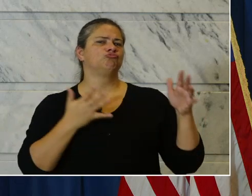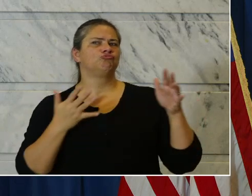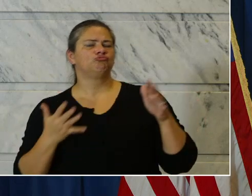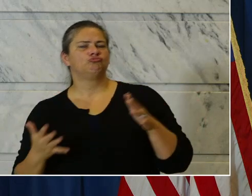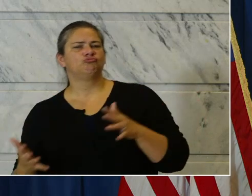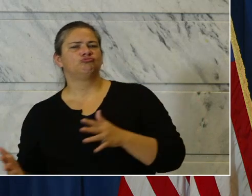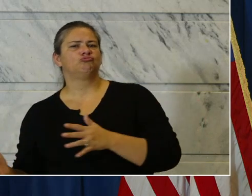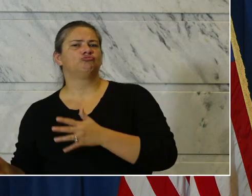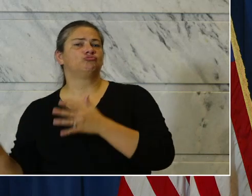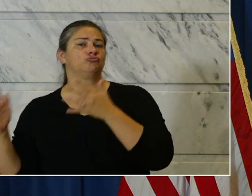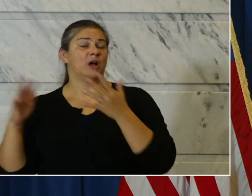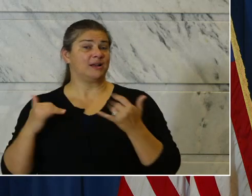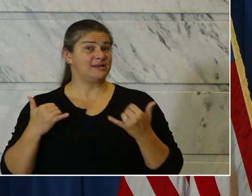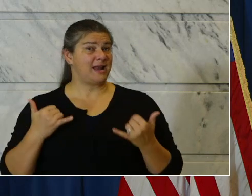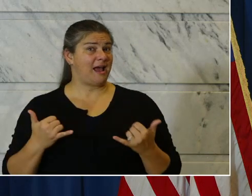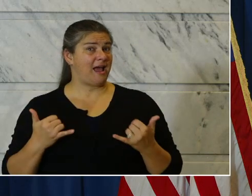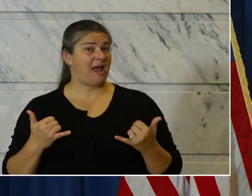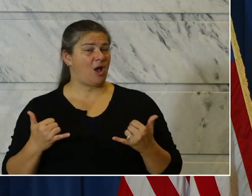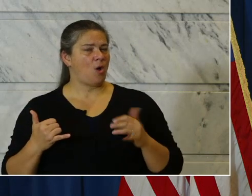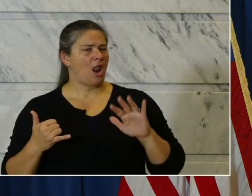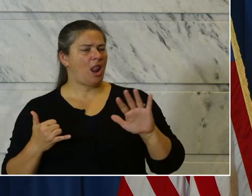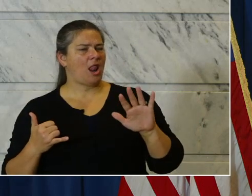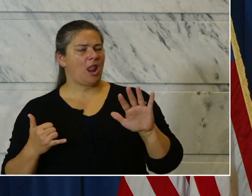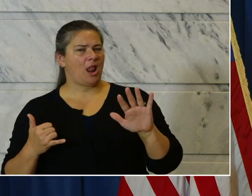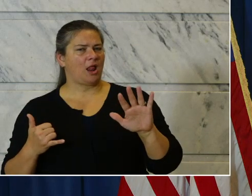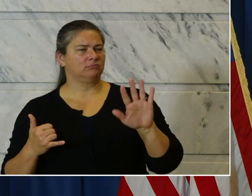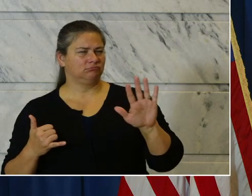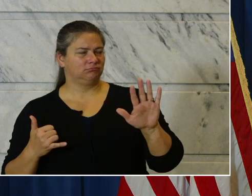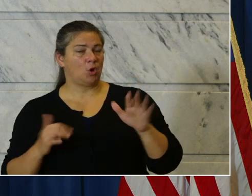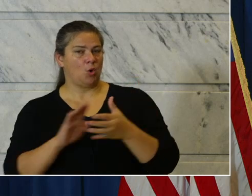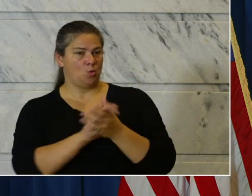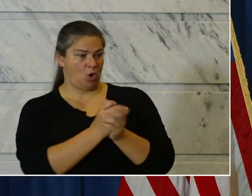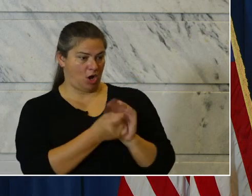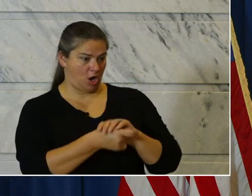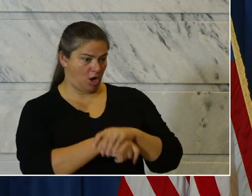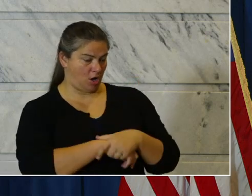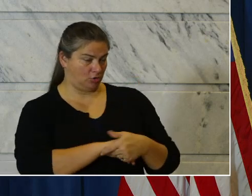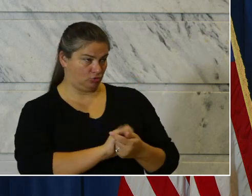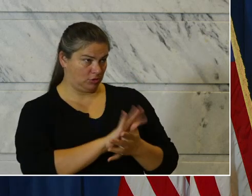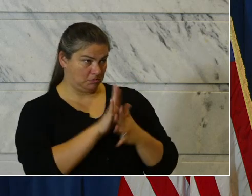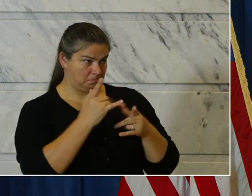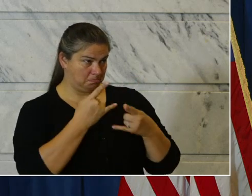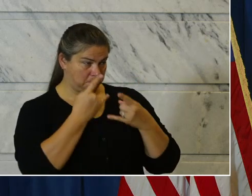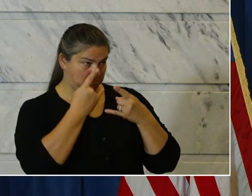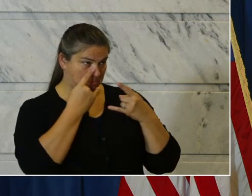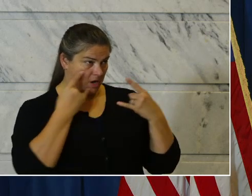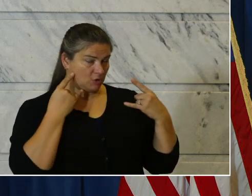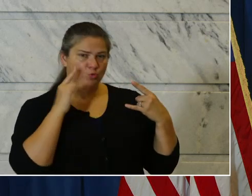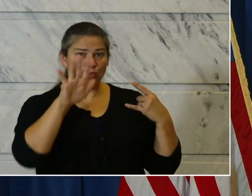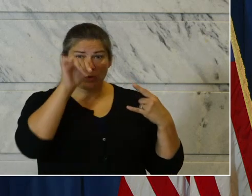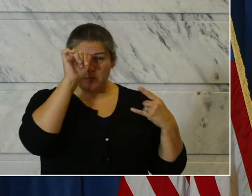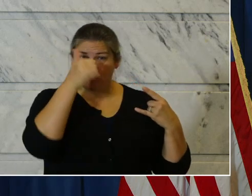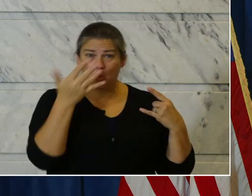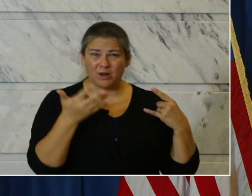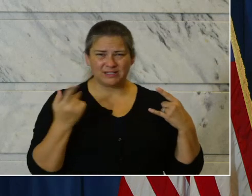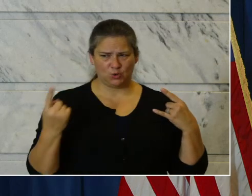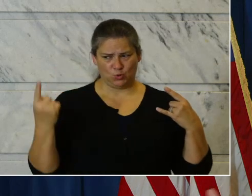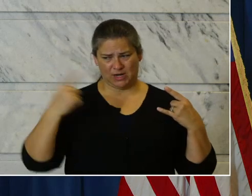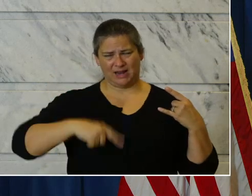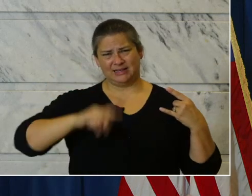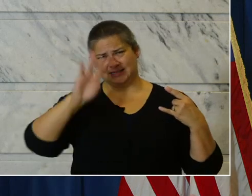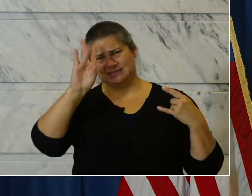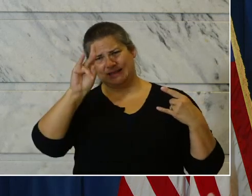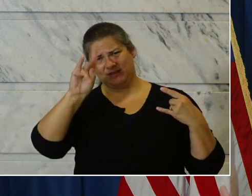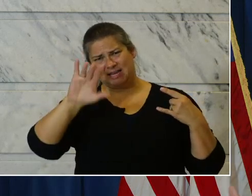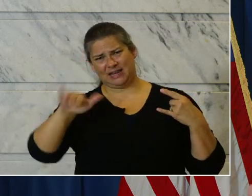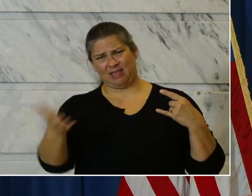Let's put the masks on. Let's wash our hands. Let's remember that 17 new deaths today. And you look at